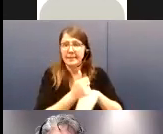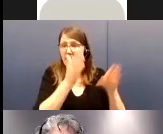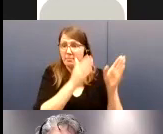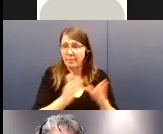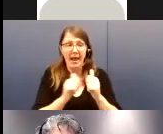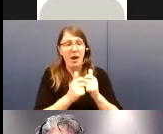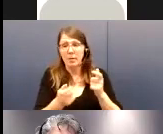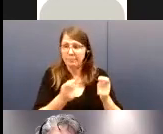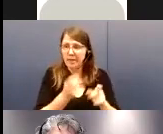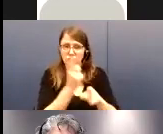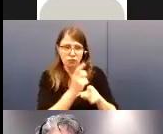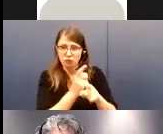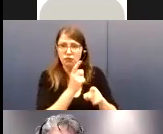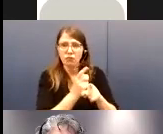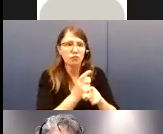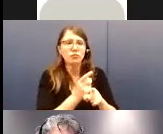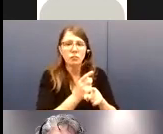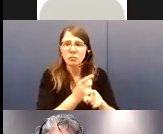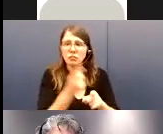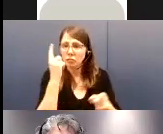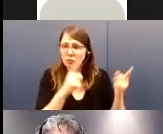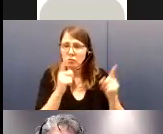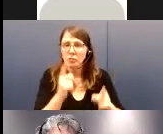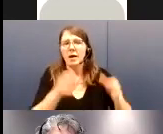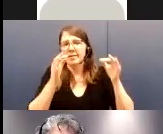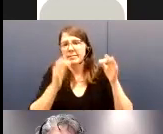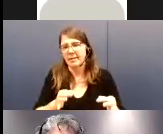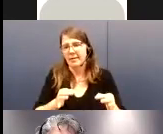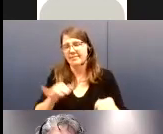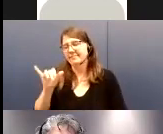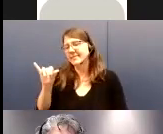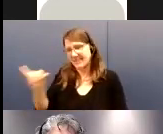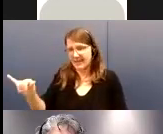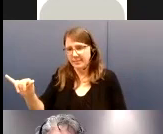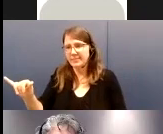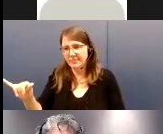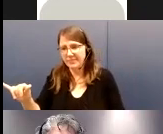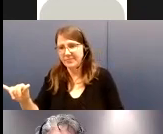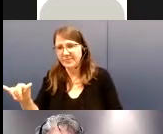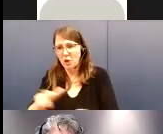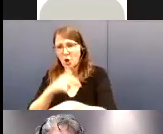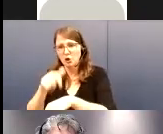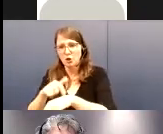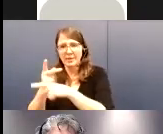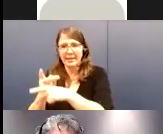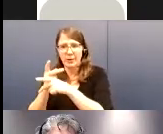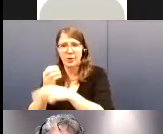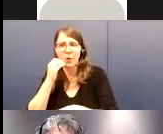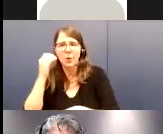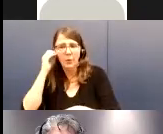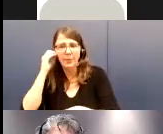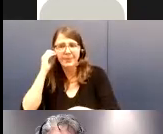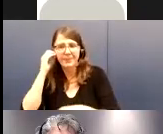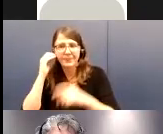in that long-term care facility, right? So I need the difficult healthcare conversation is a lot around, you know, kind